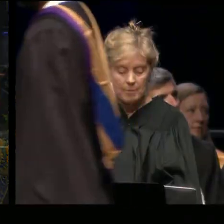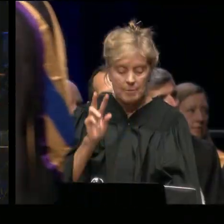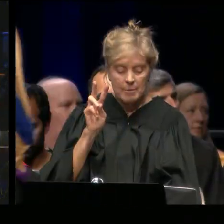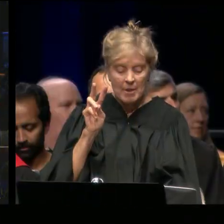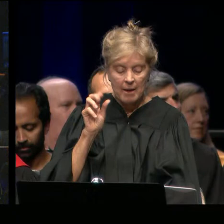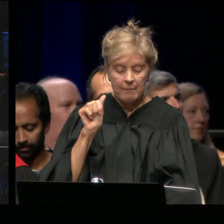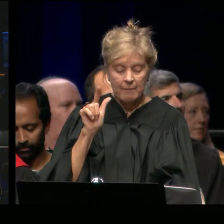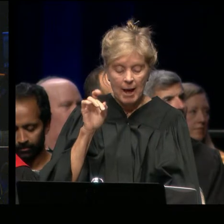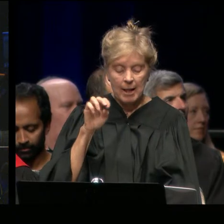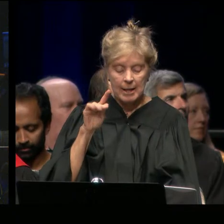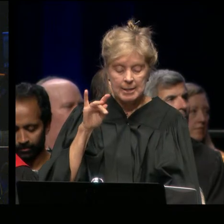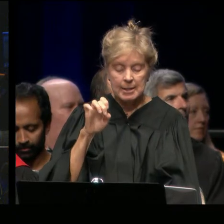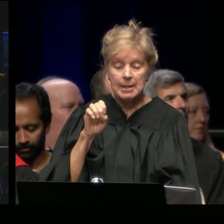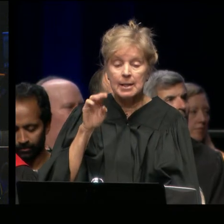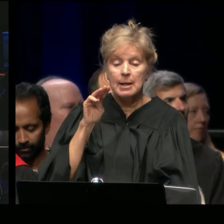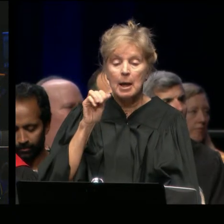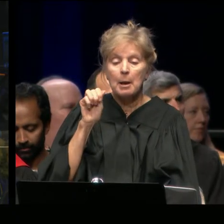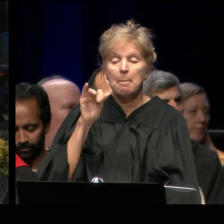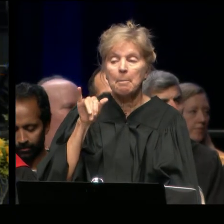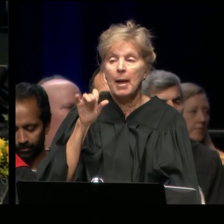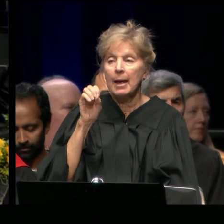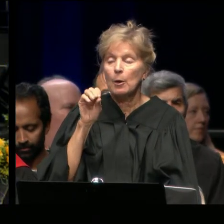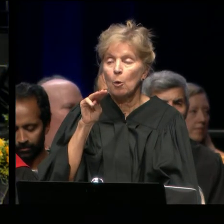Valentin Mayomi.